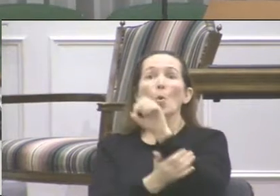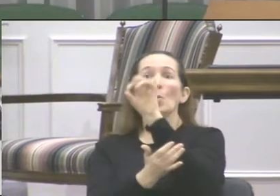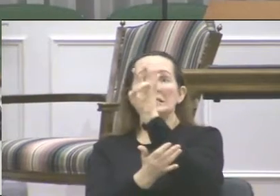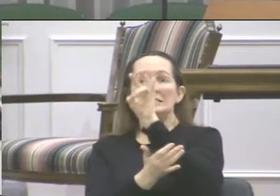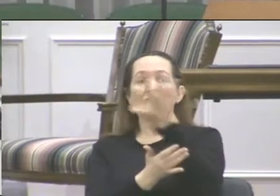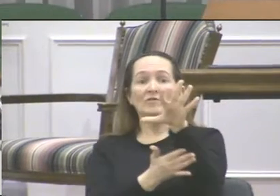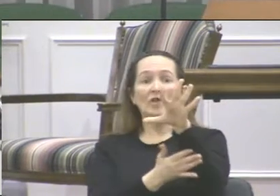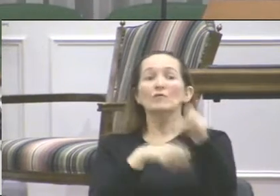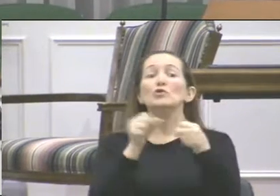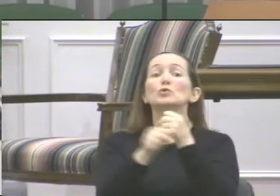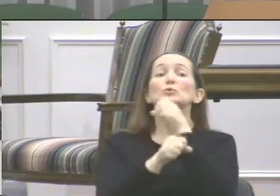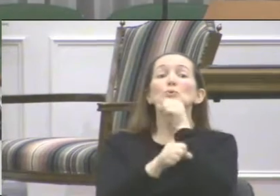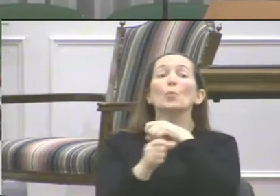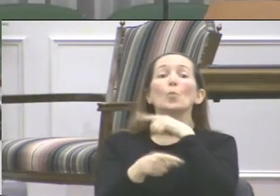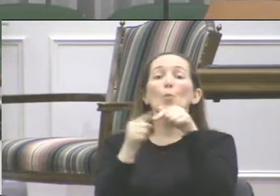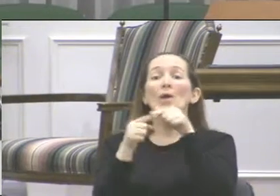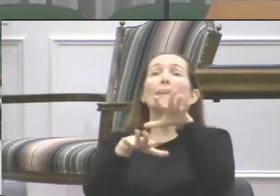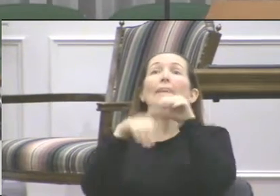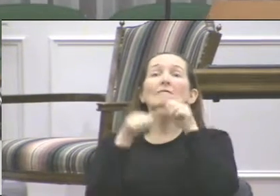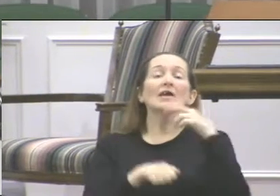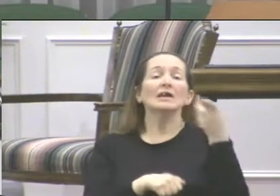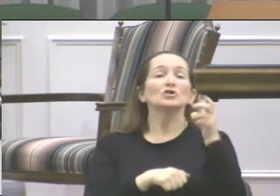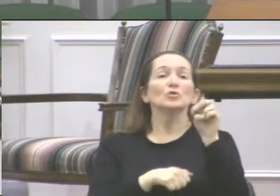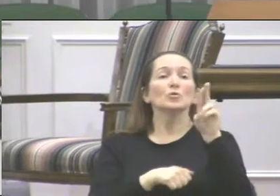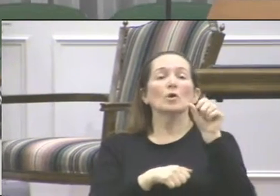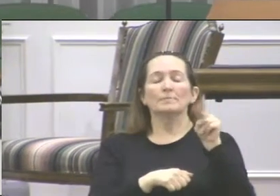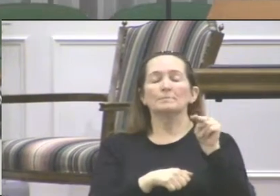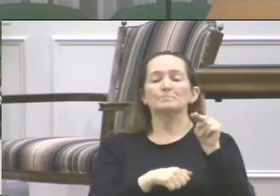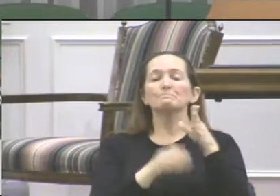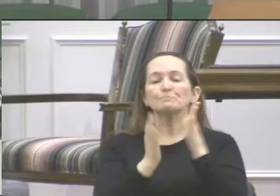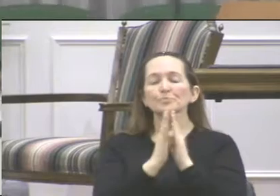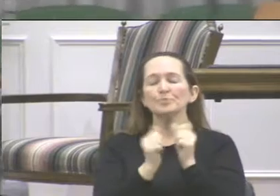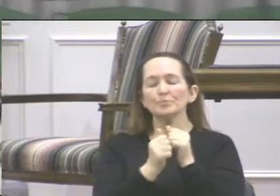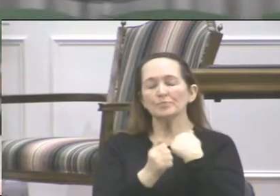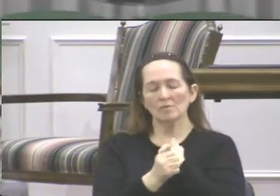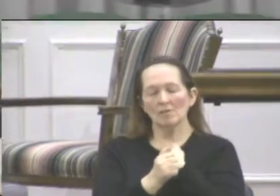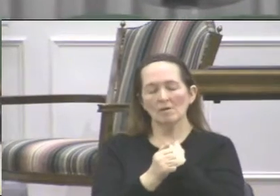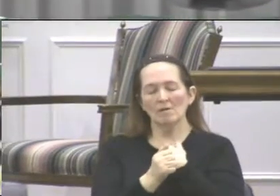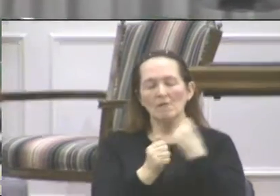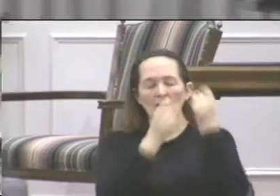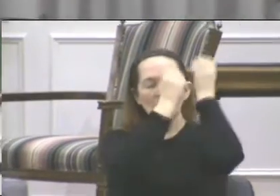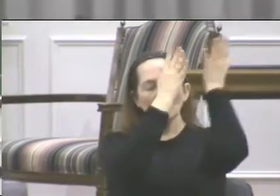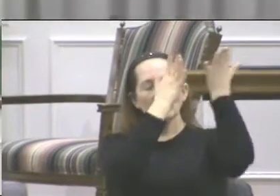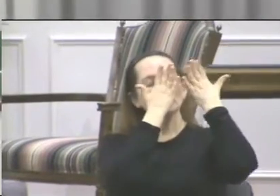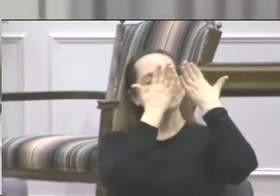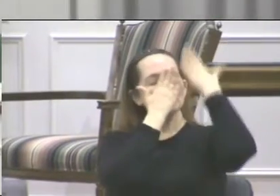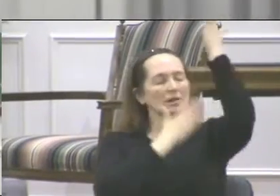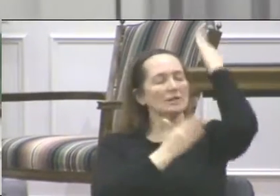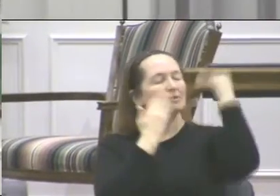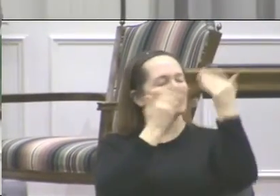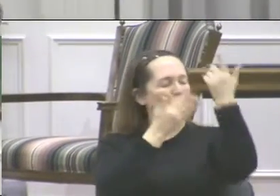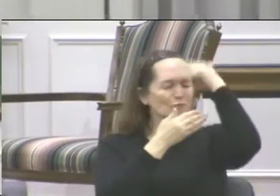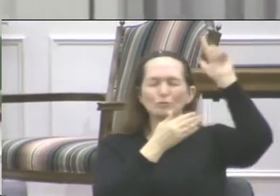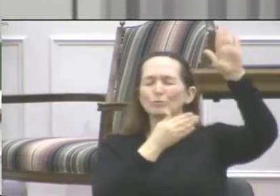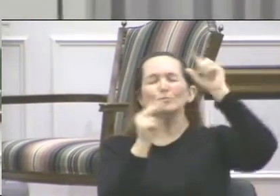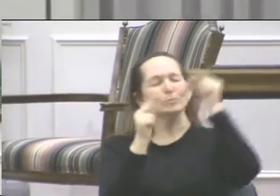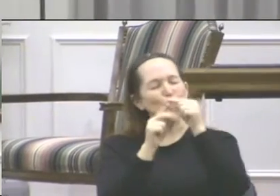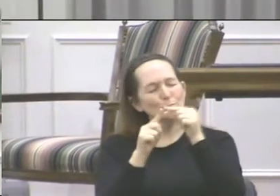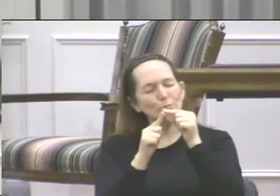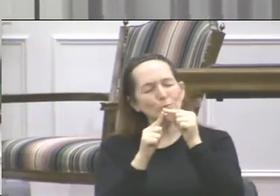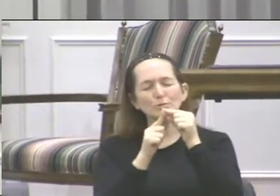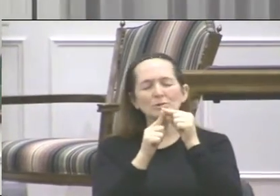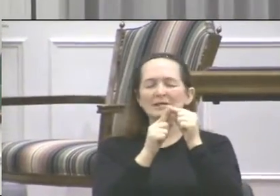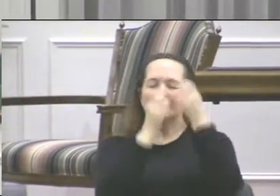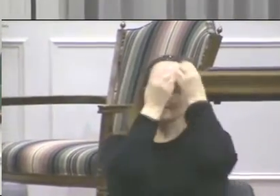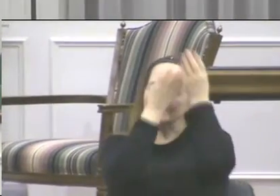old, parted from Haran. Would you pray with me? Father God, thank you for your word. Thank you for its